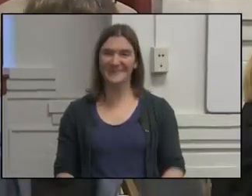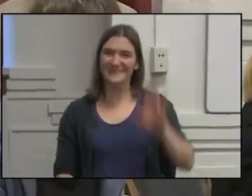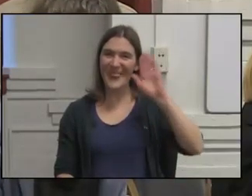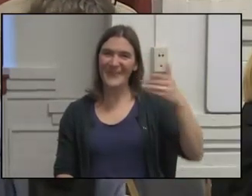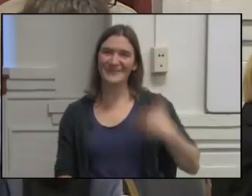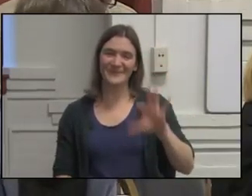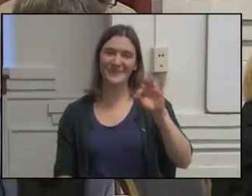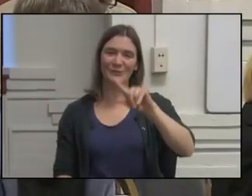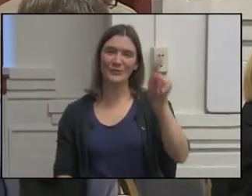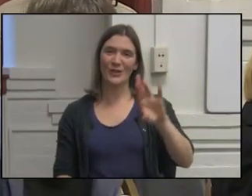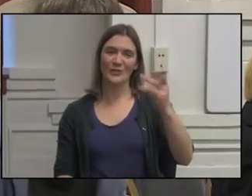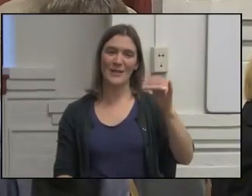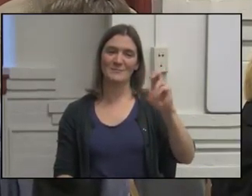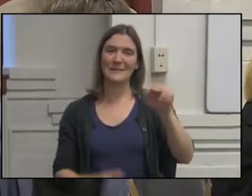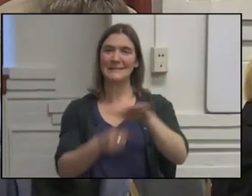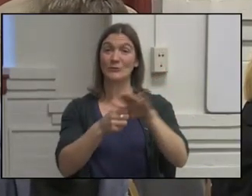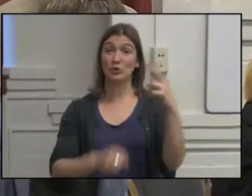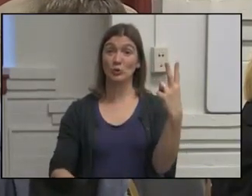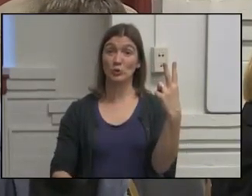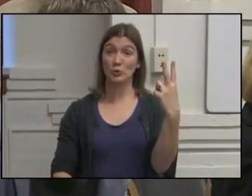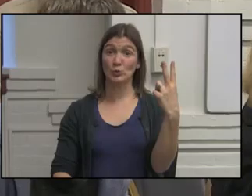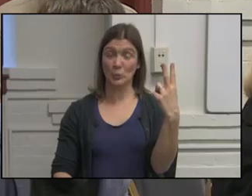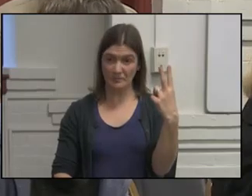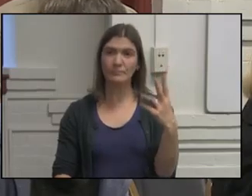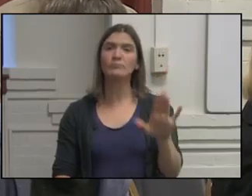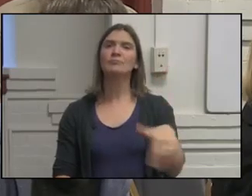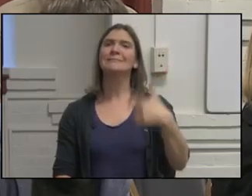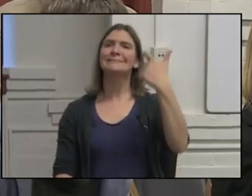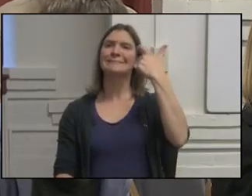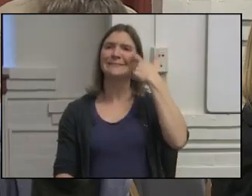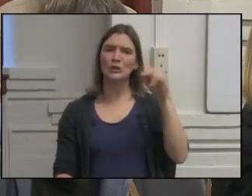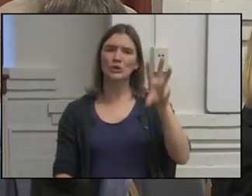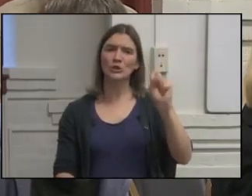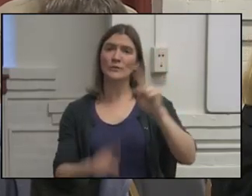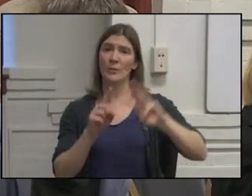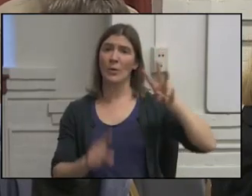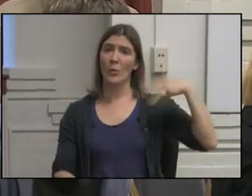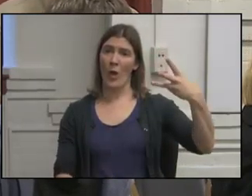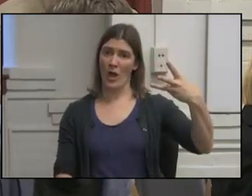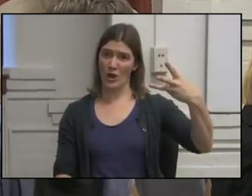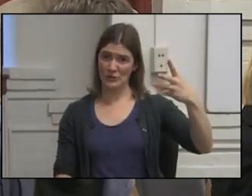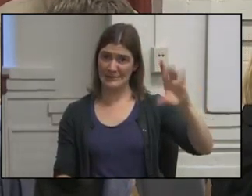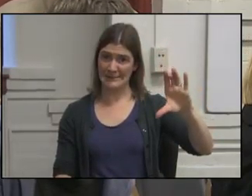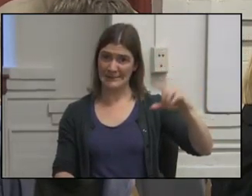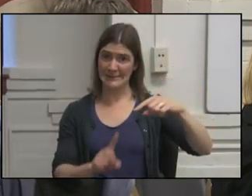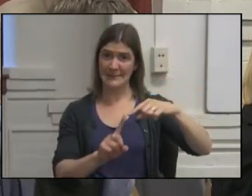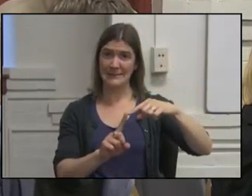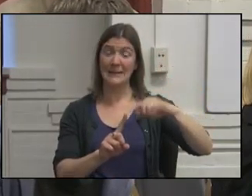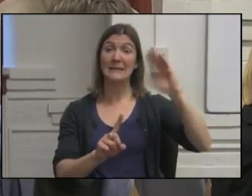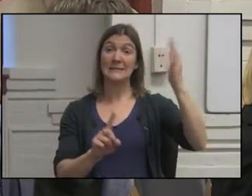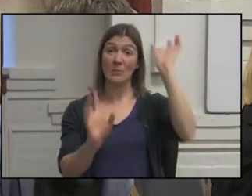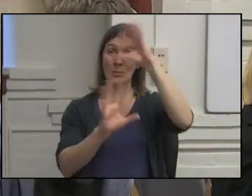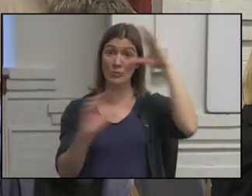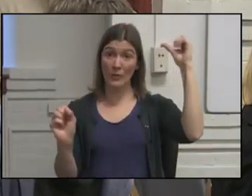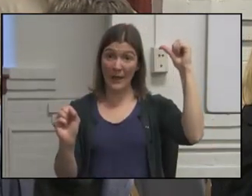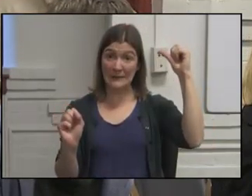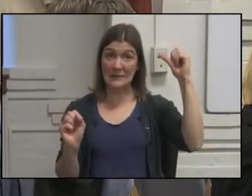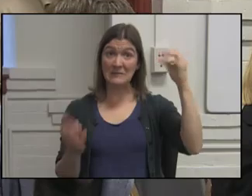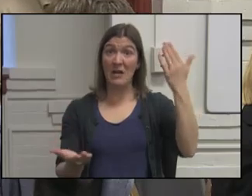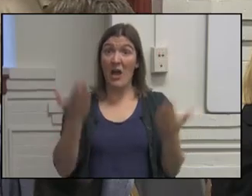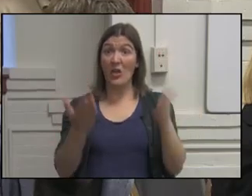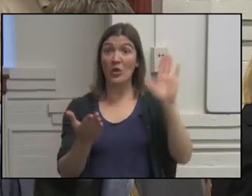Hi, Franz Reichsman, District 2. There's been recent news out of Washington that the president and perhaps